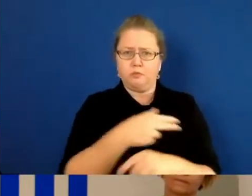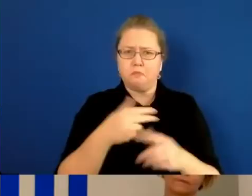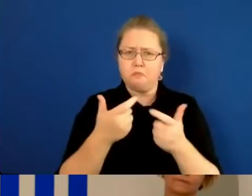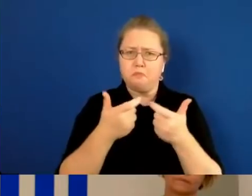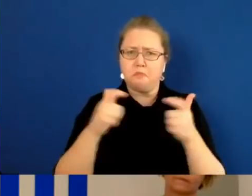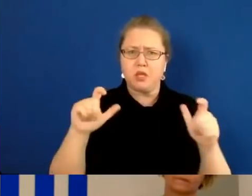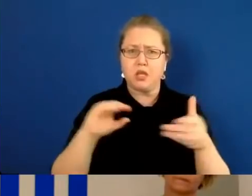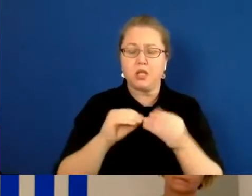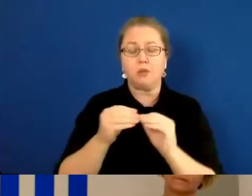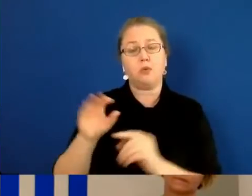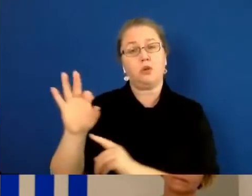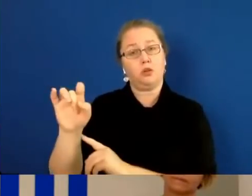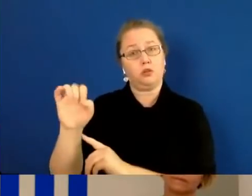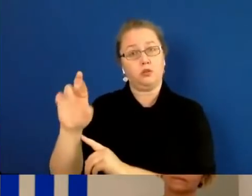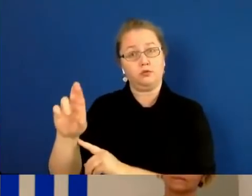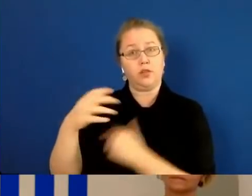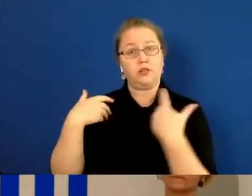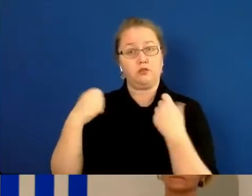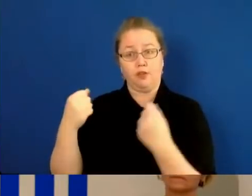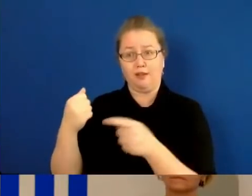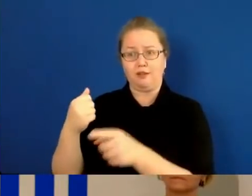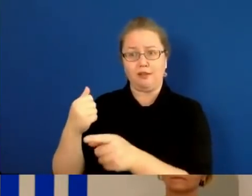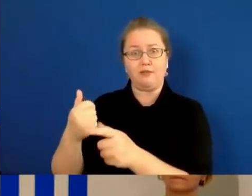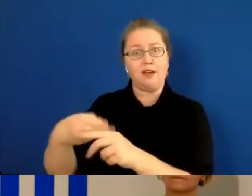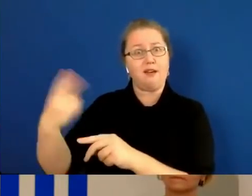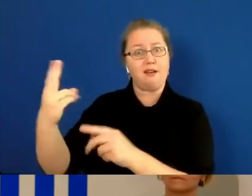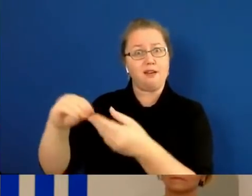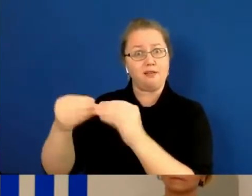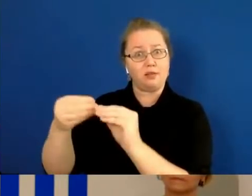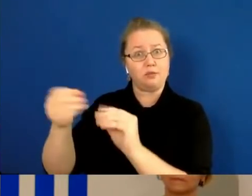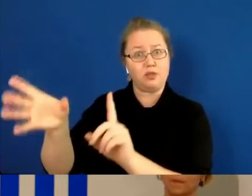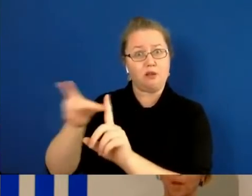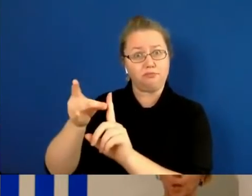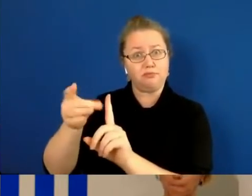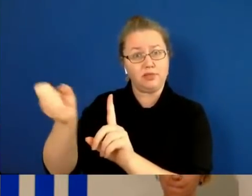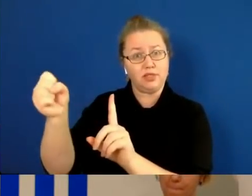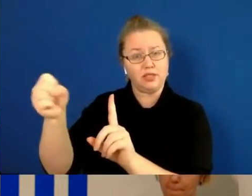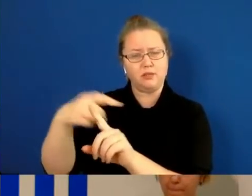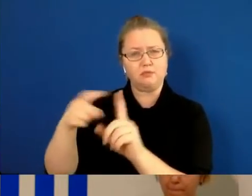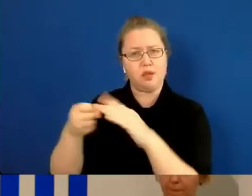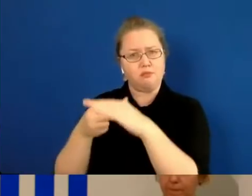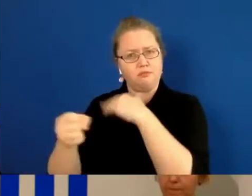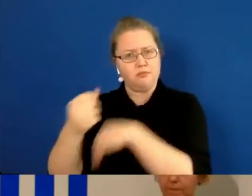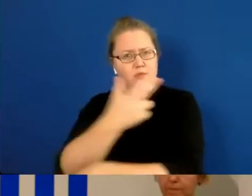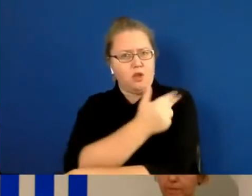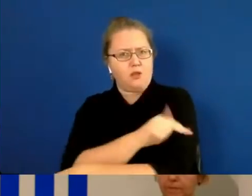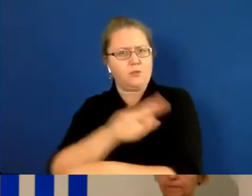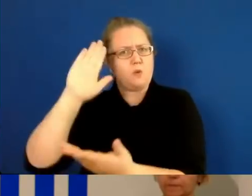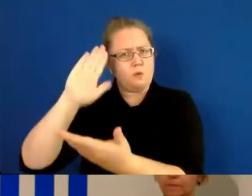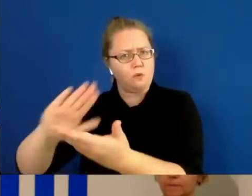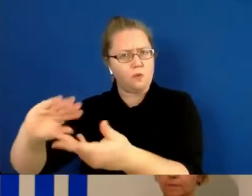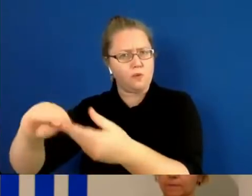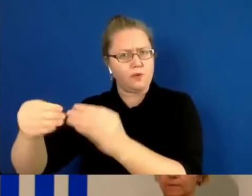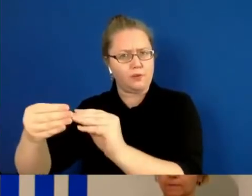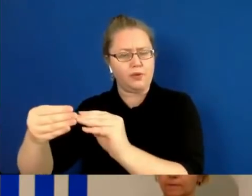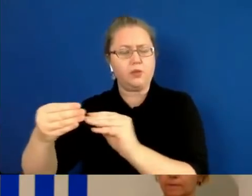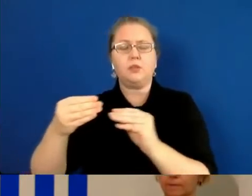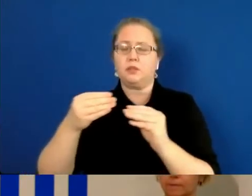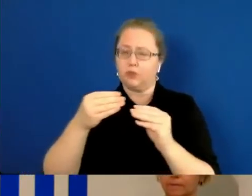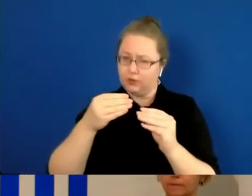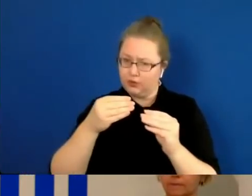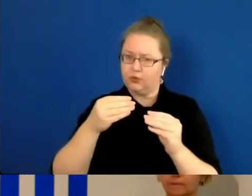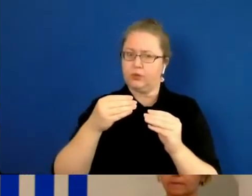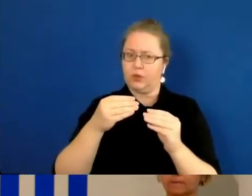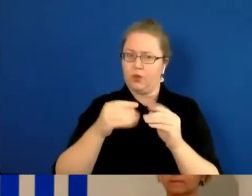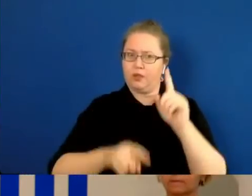counts today remind us that while there's a focus of cases in Fraser Health, that there are cases all over British Columbia today, and